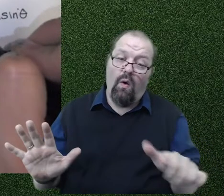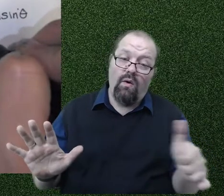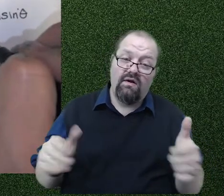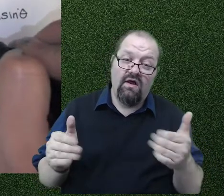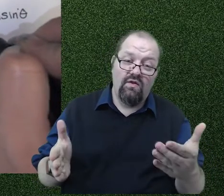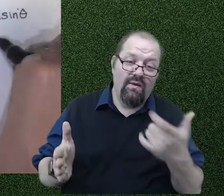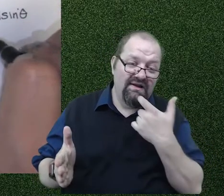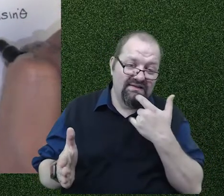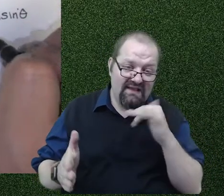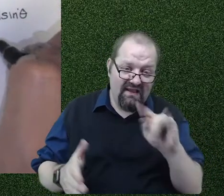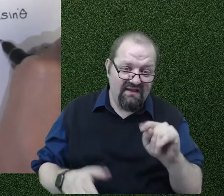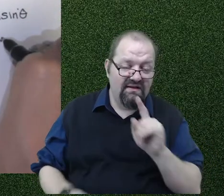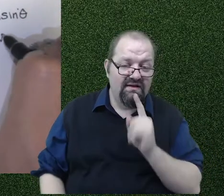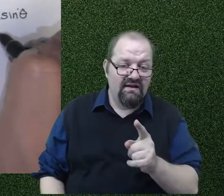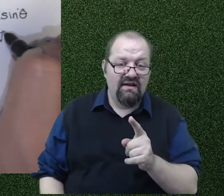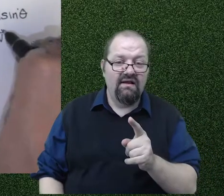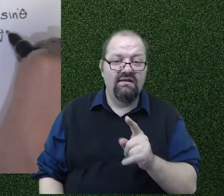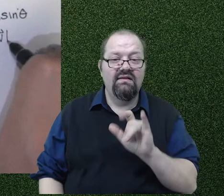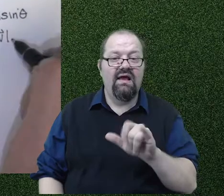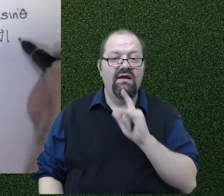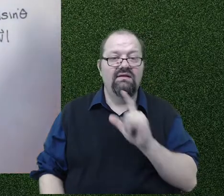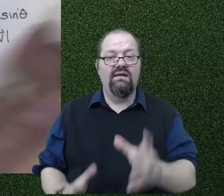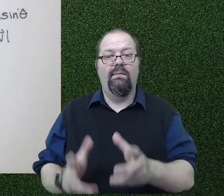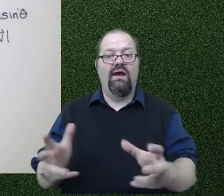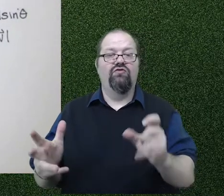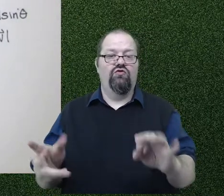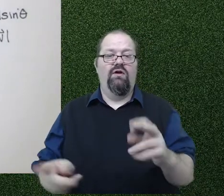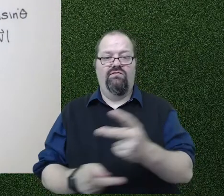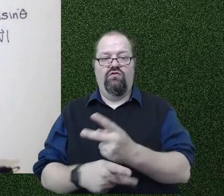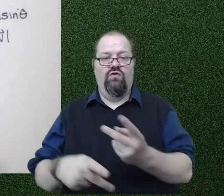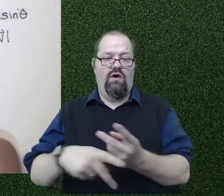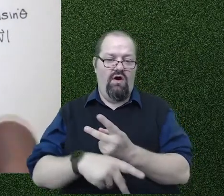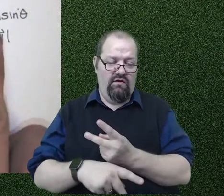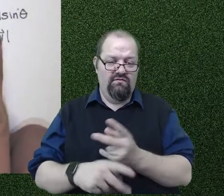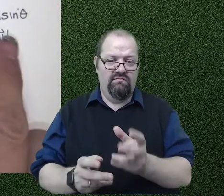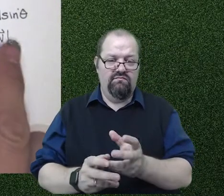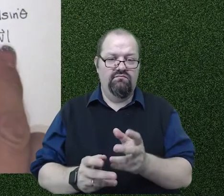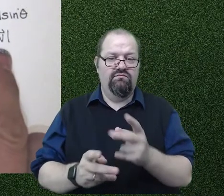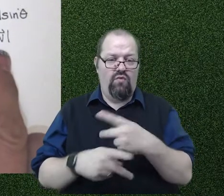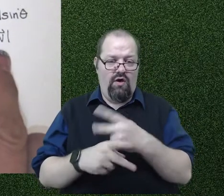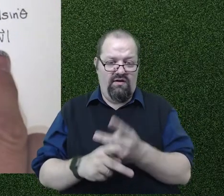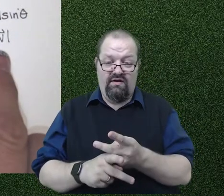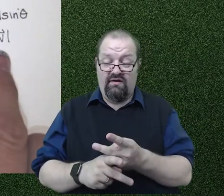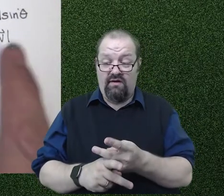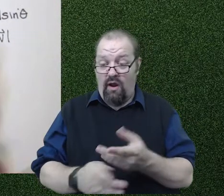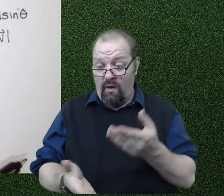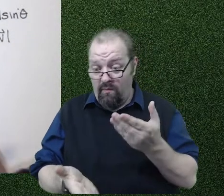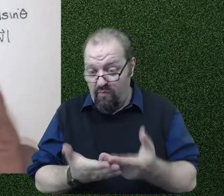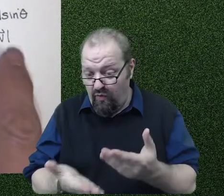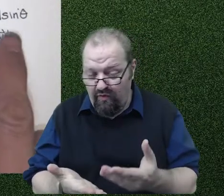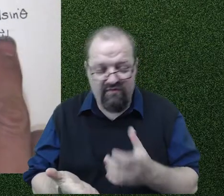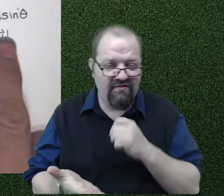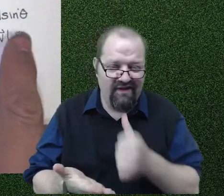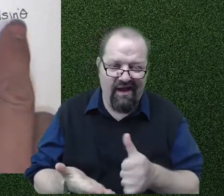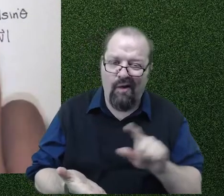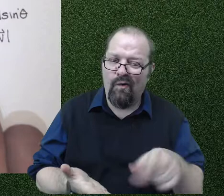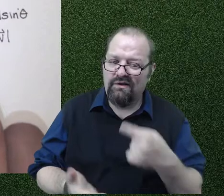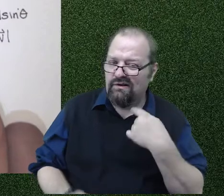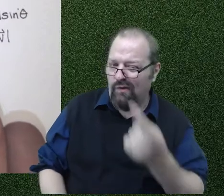That's the magnitude of the cross product. And I didn't prove that to you, I just told you that was true.